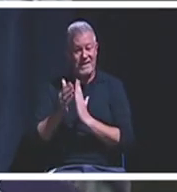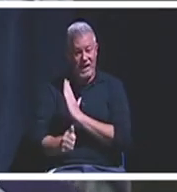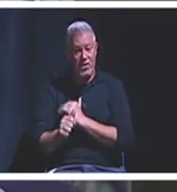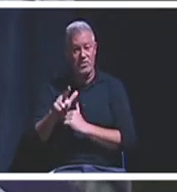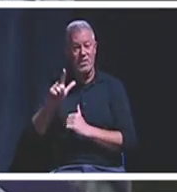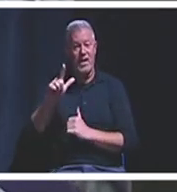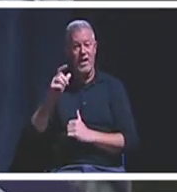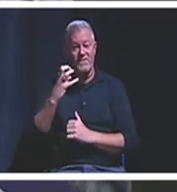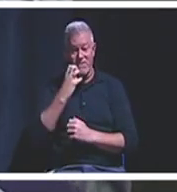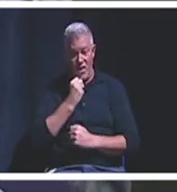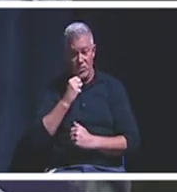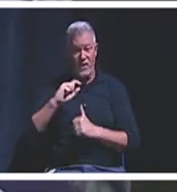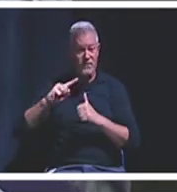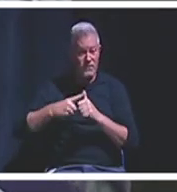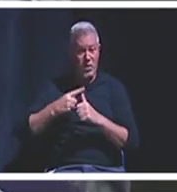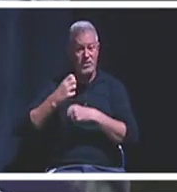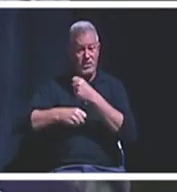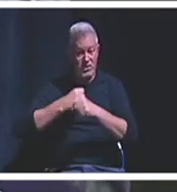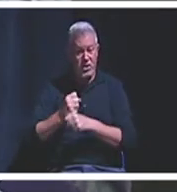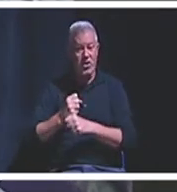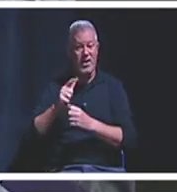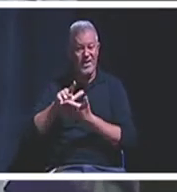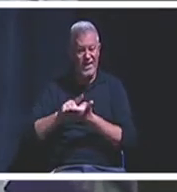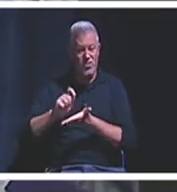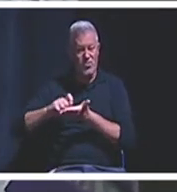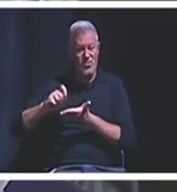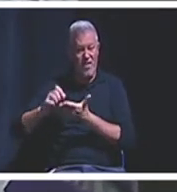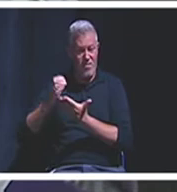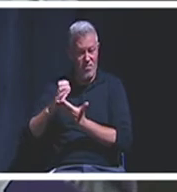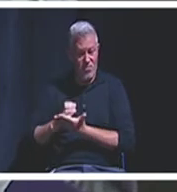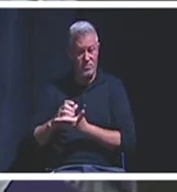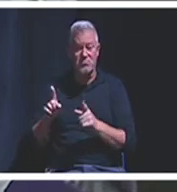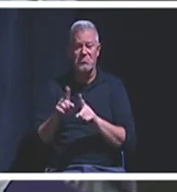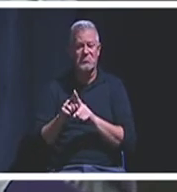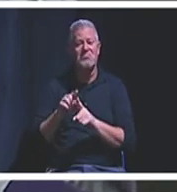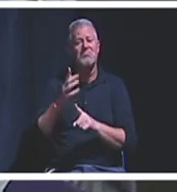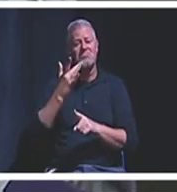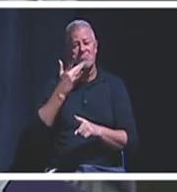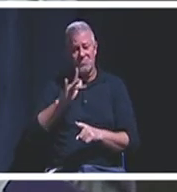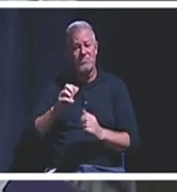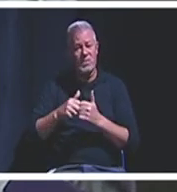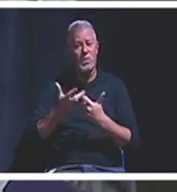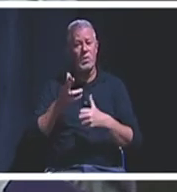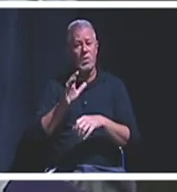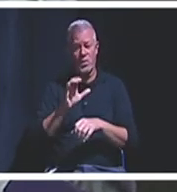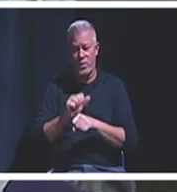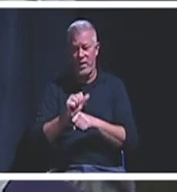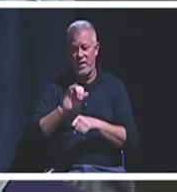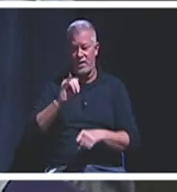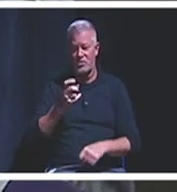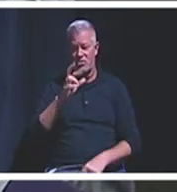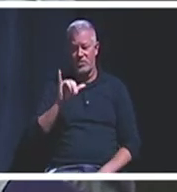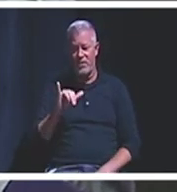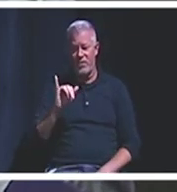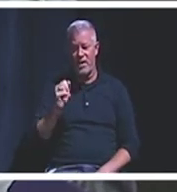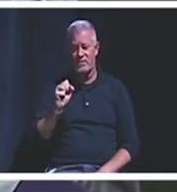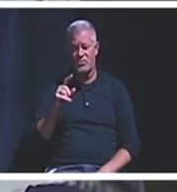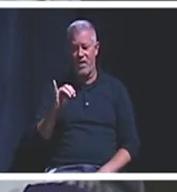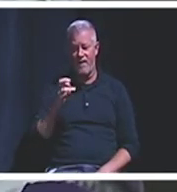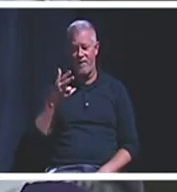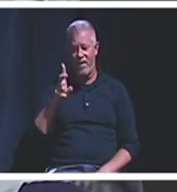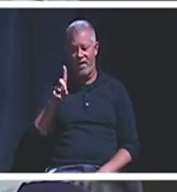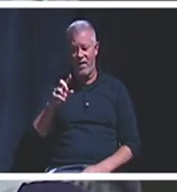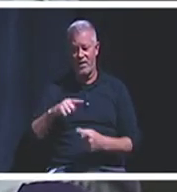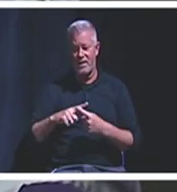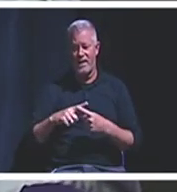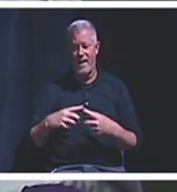school's first-year legal research and writing course. She also had the privilege of interning with the Honorable Jeffrey Streitfeld in the Complex